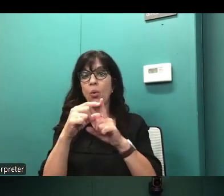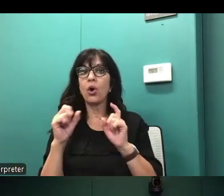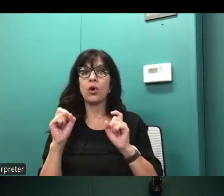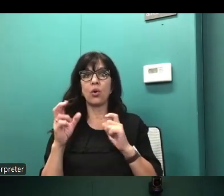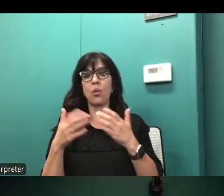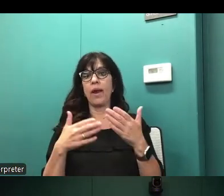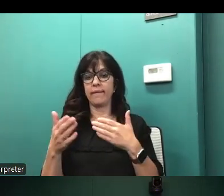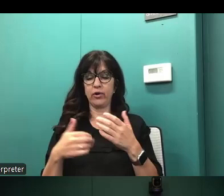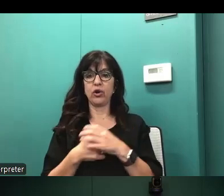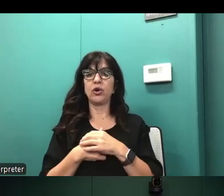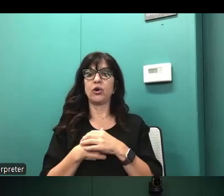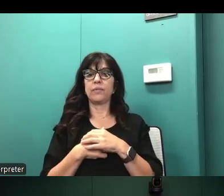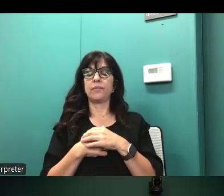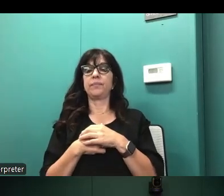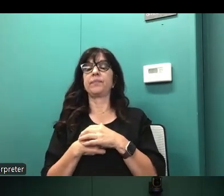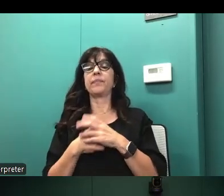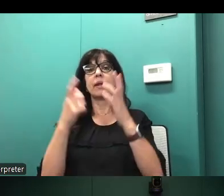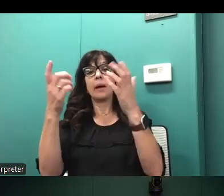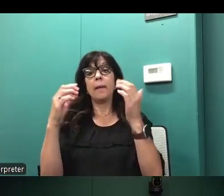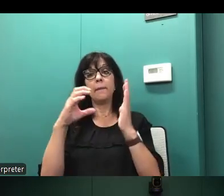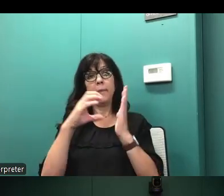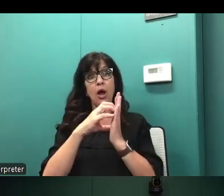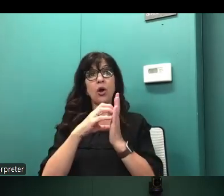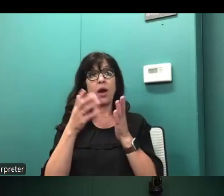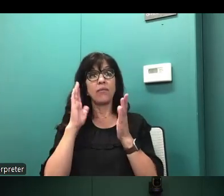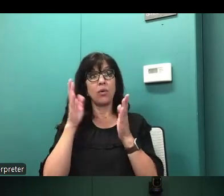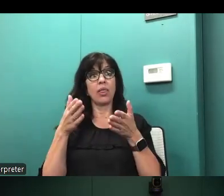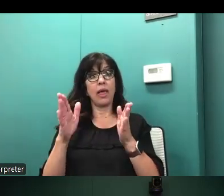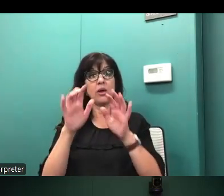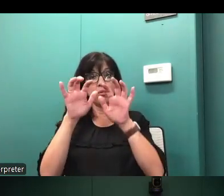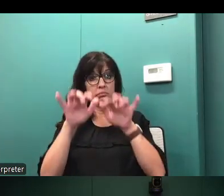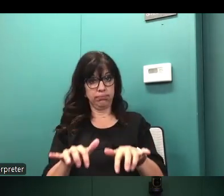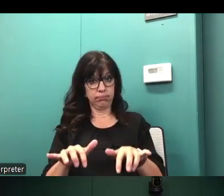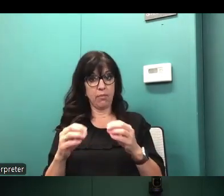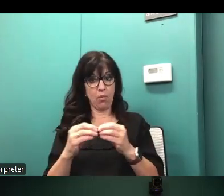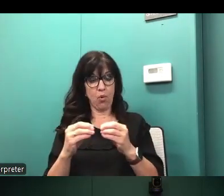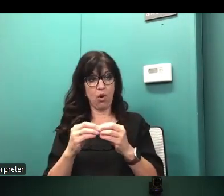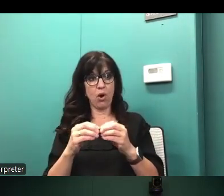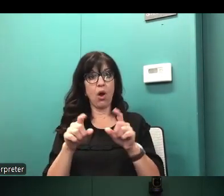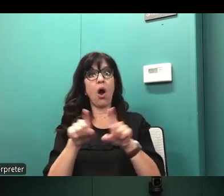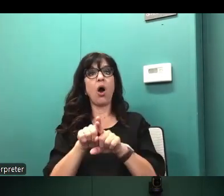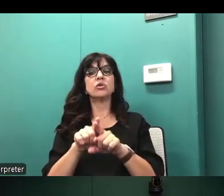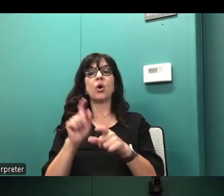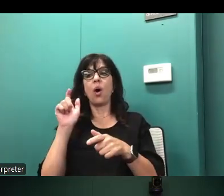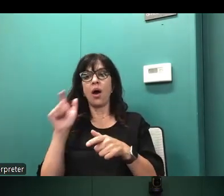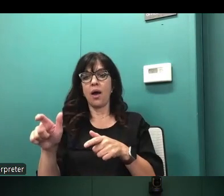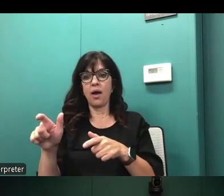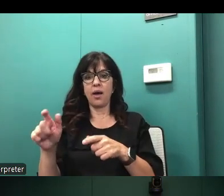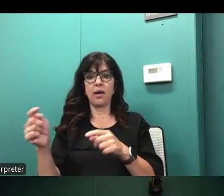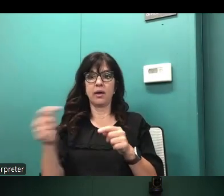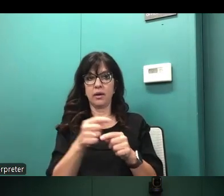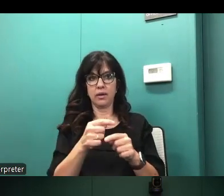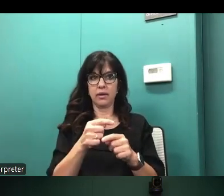or whatever. Paragraph will let you write more, and it will also let you push return and put things on